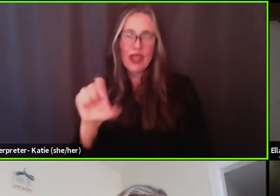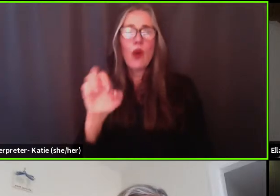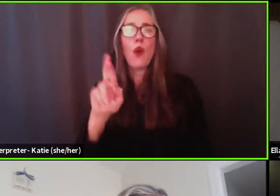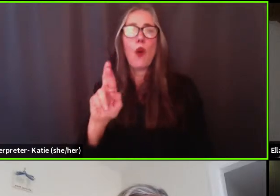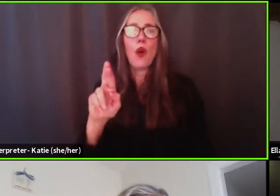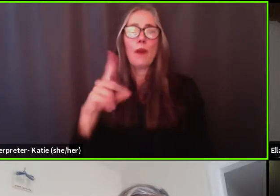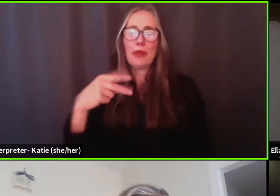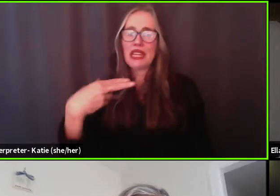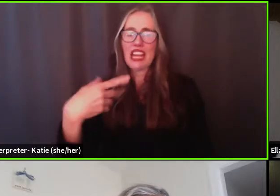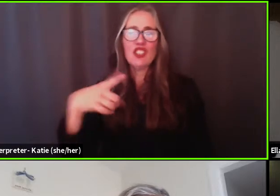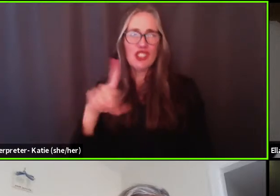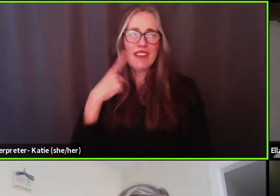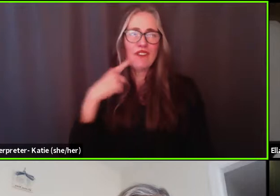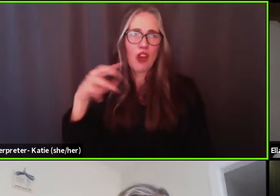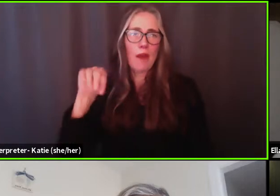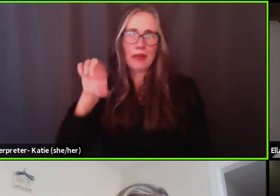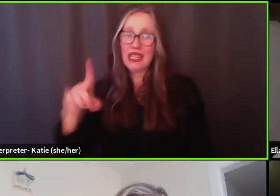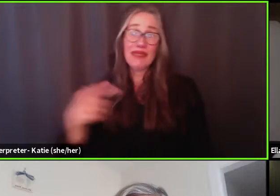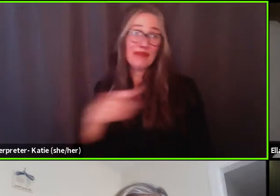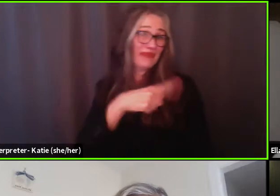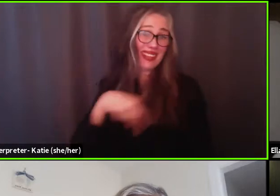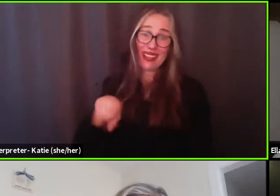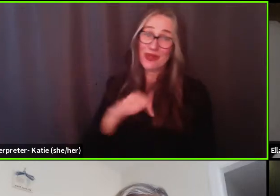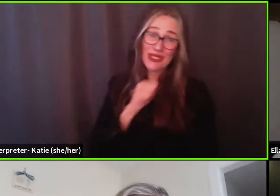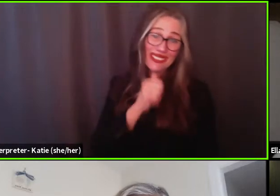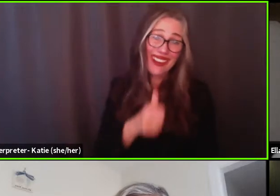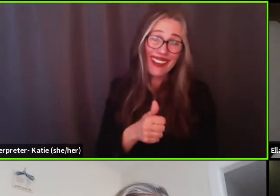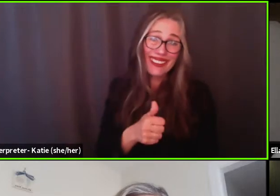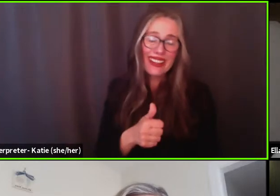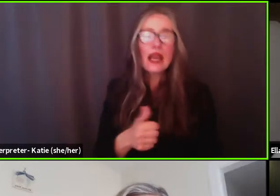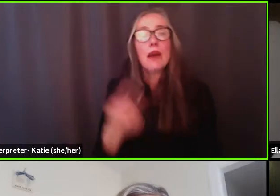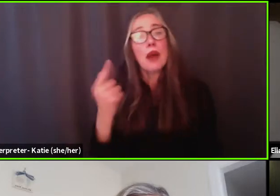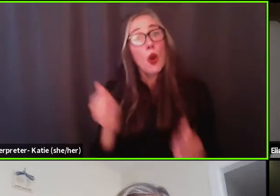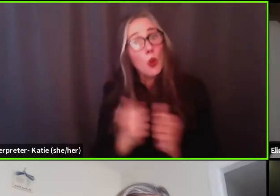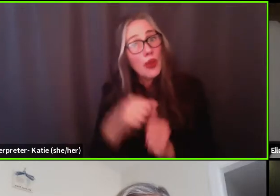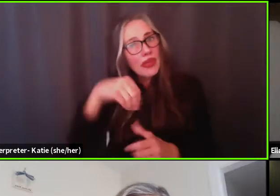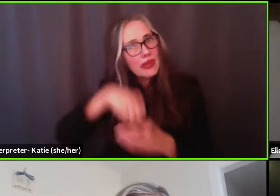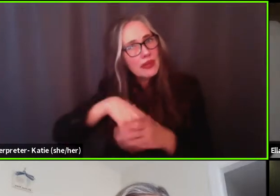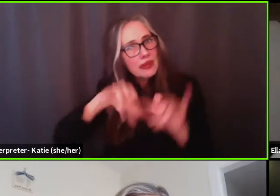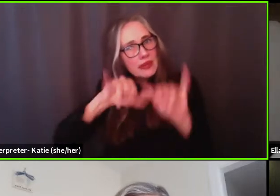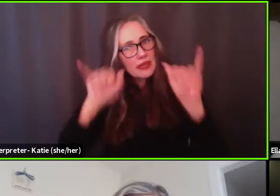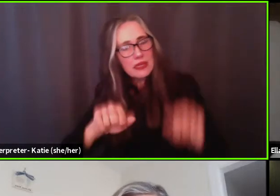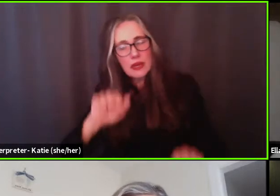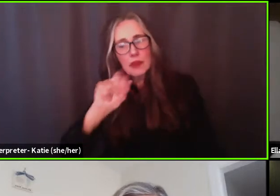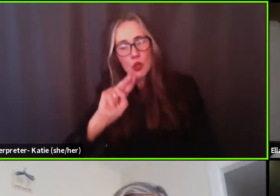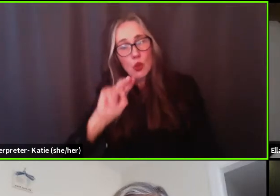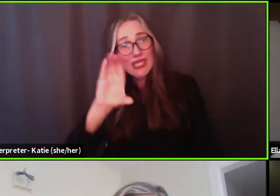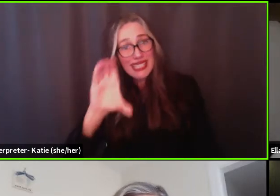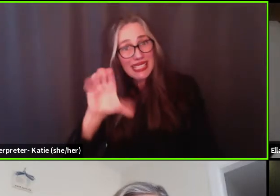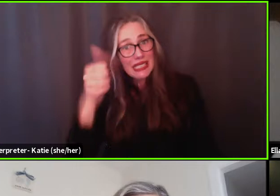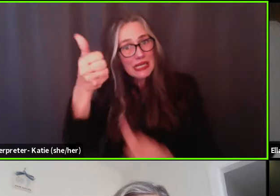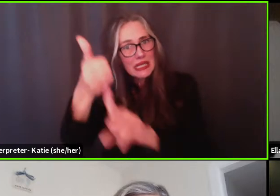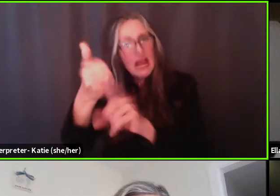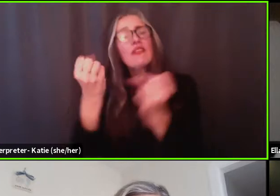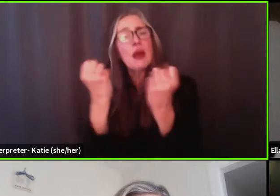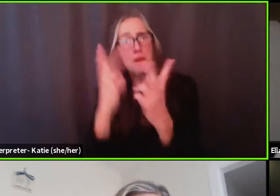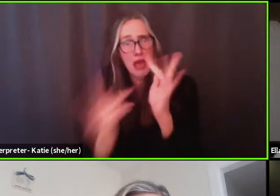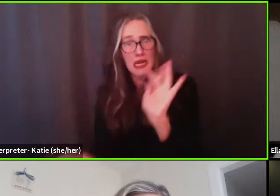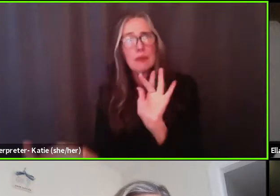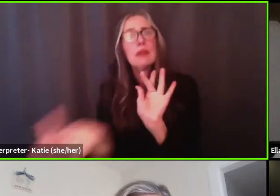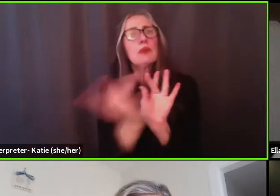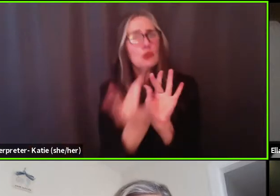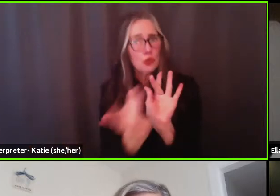um i i would say that within ucsf itself there had been many people who reached out to us saying